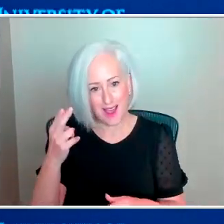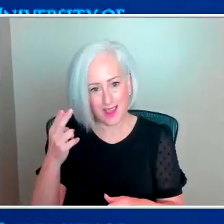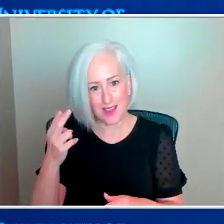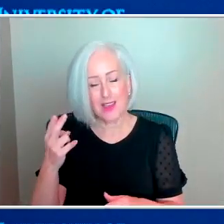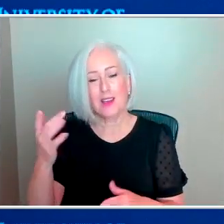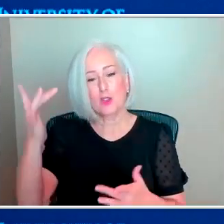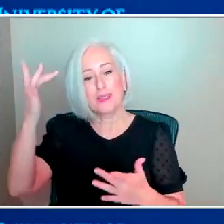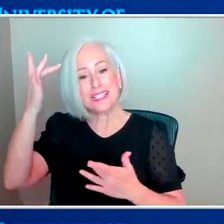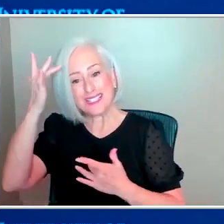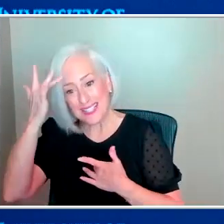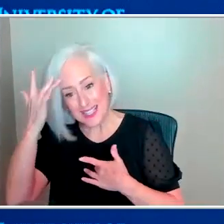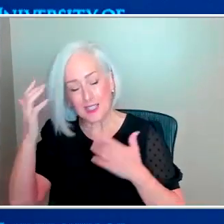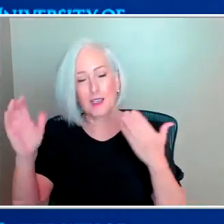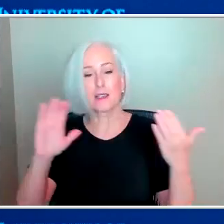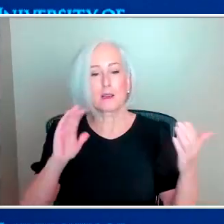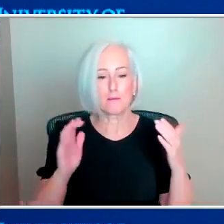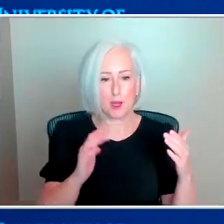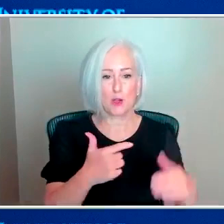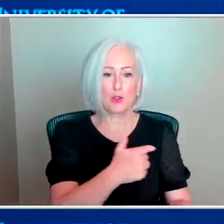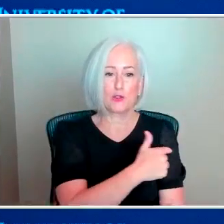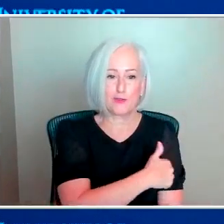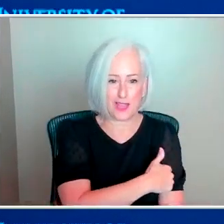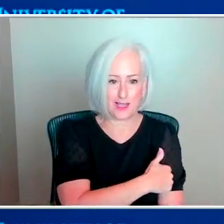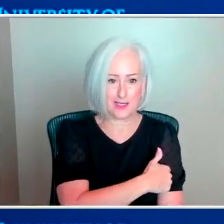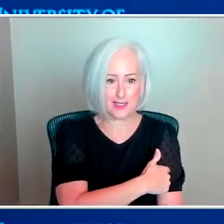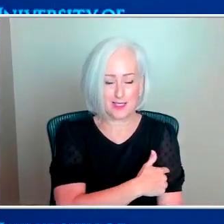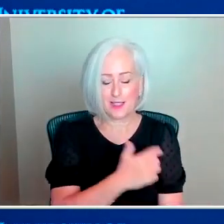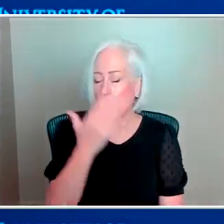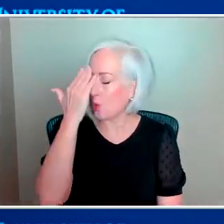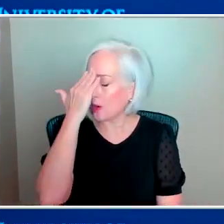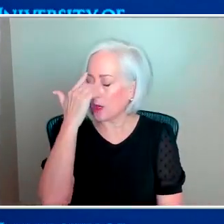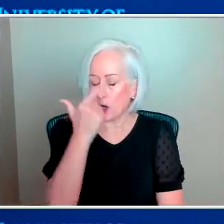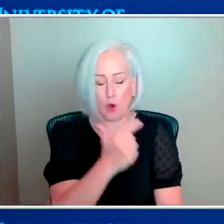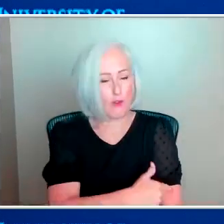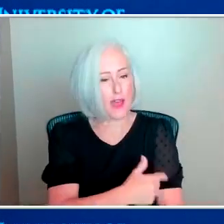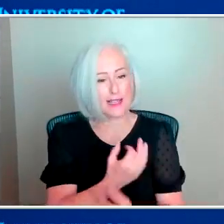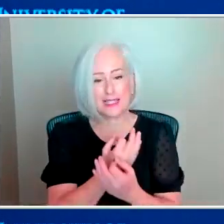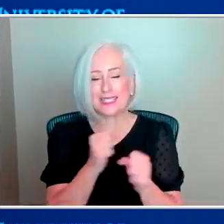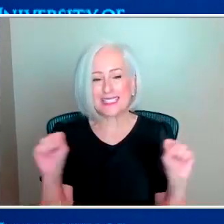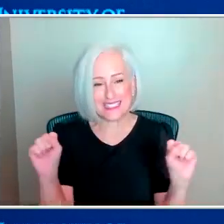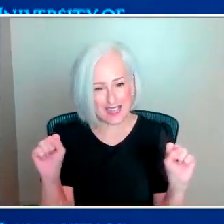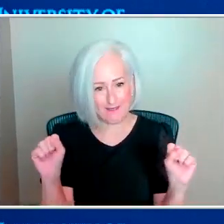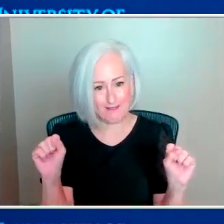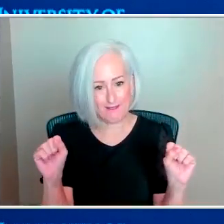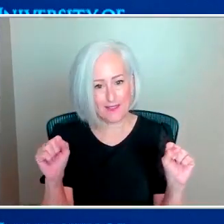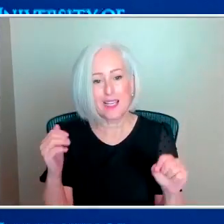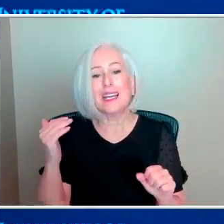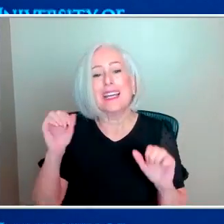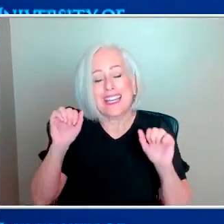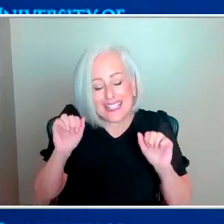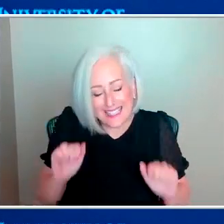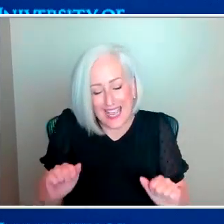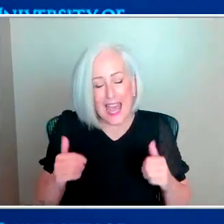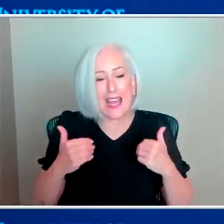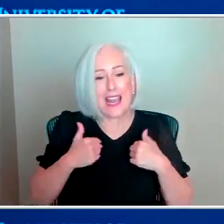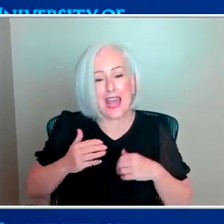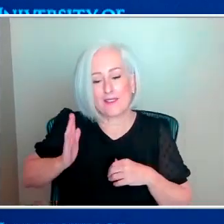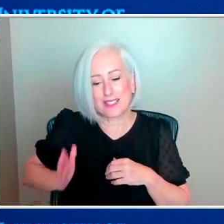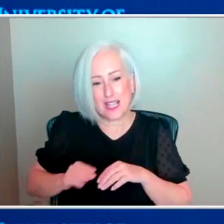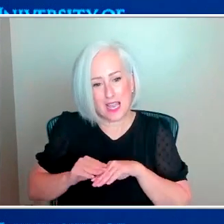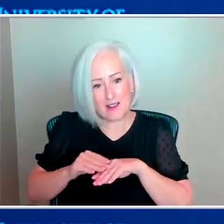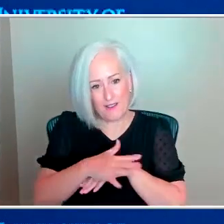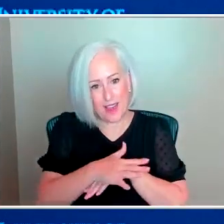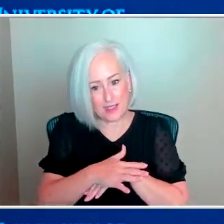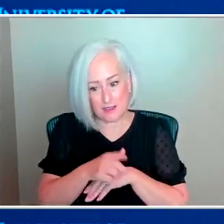So again, we know that the vaccine is safe. We know that it can have side effects. This was a good article, but it was